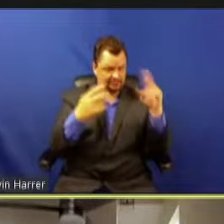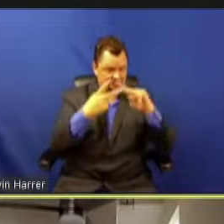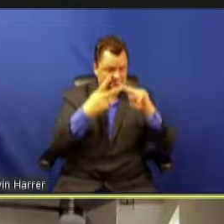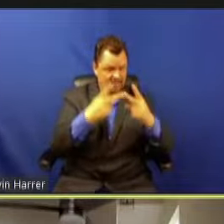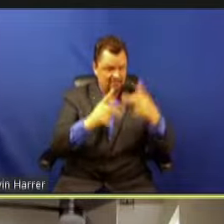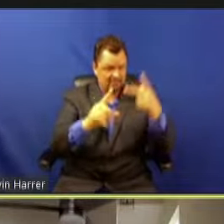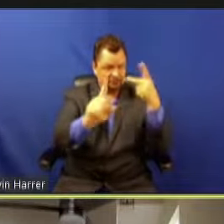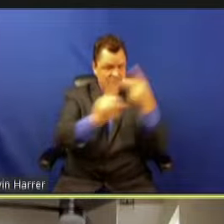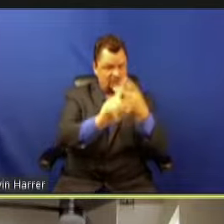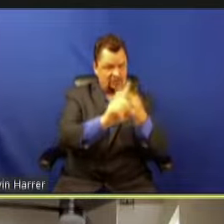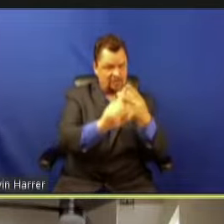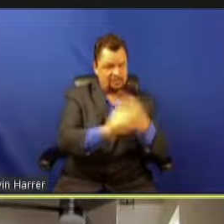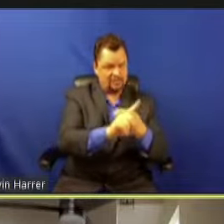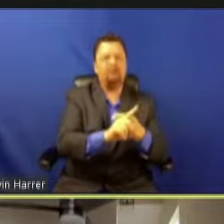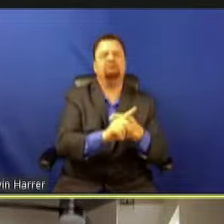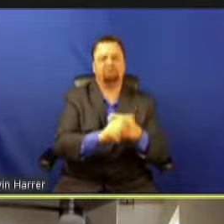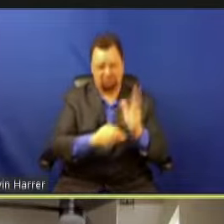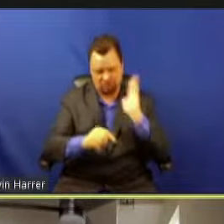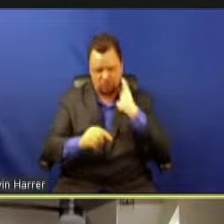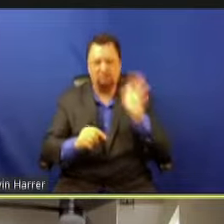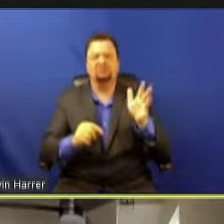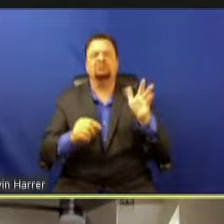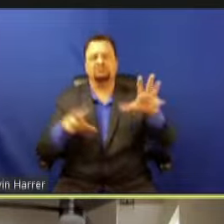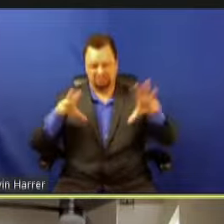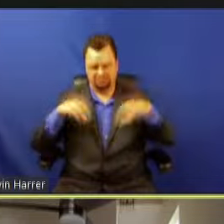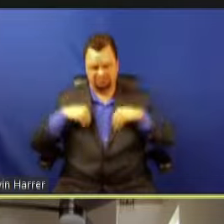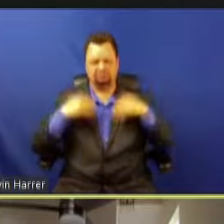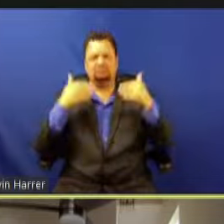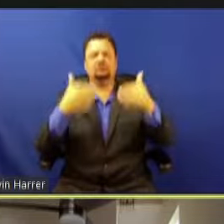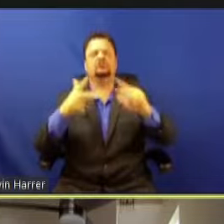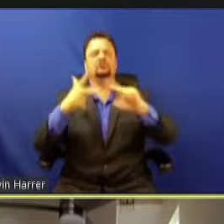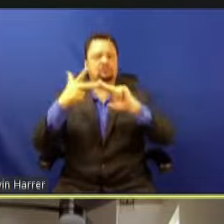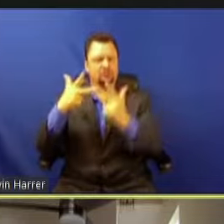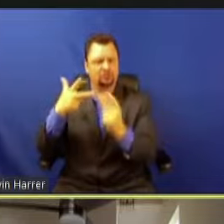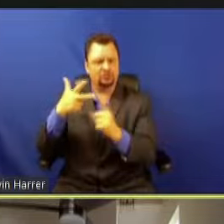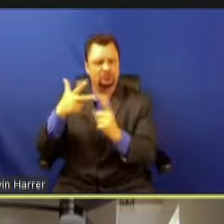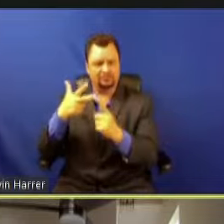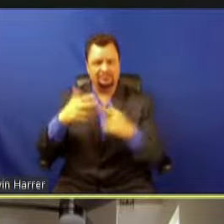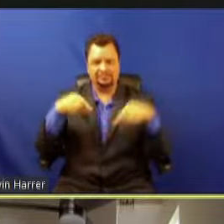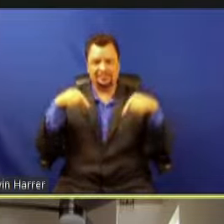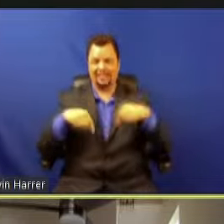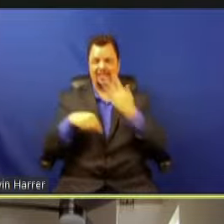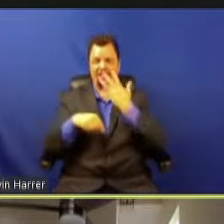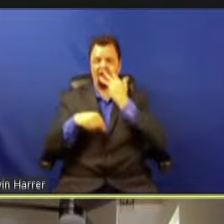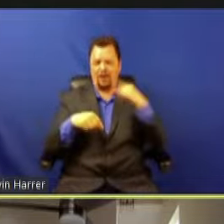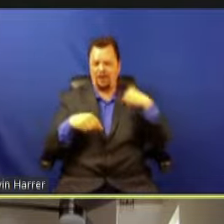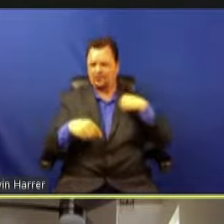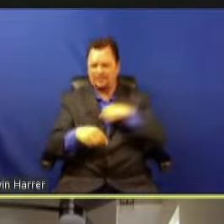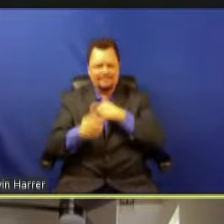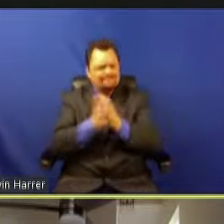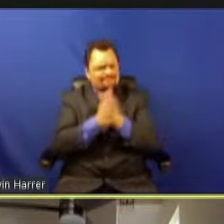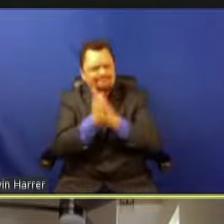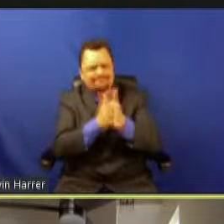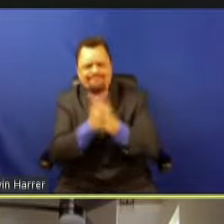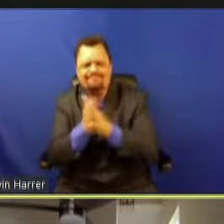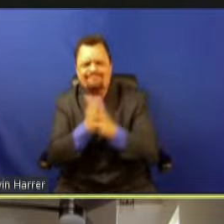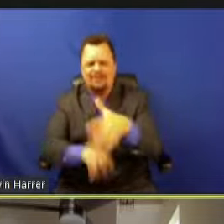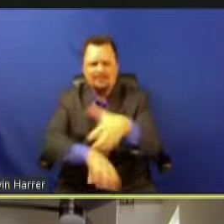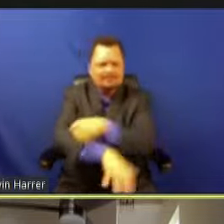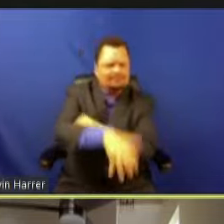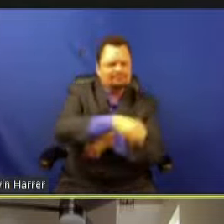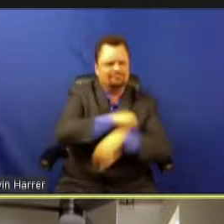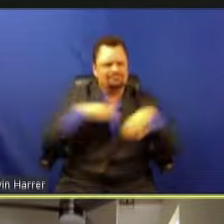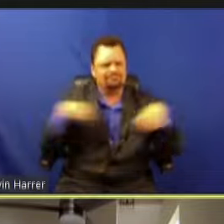get their booster. But for Colorado, we're being more aggressive than that 75%. We believe more Coloradans will want to get the